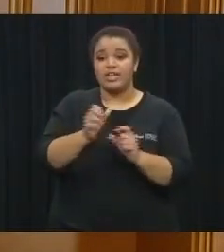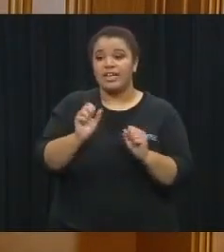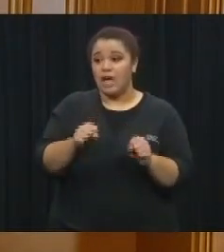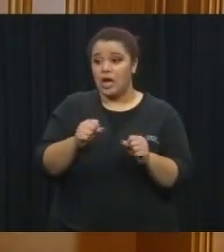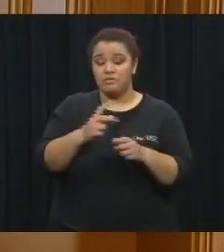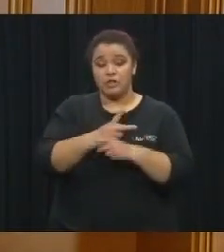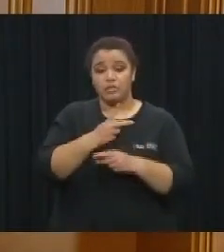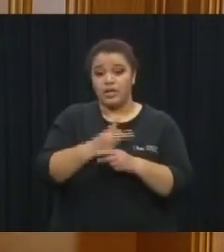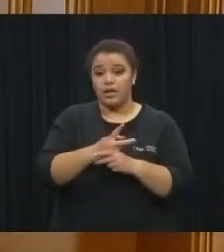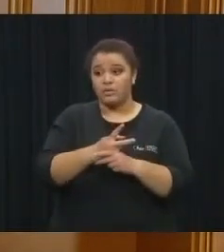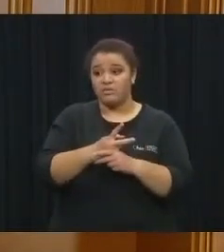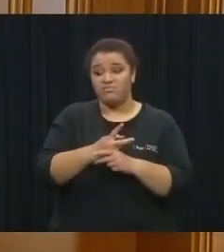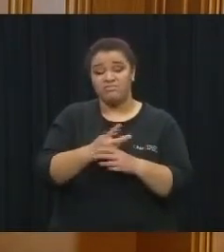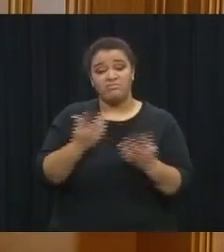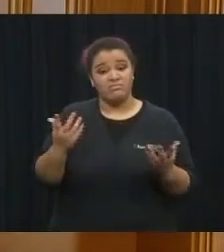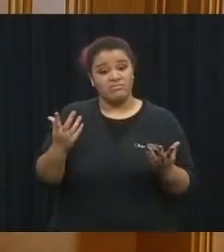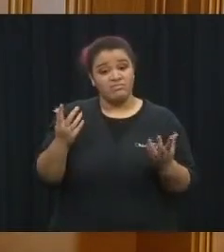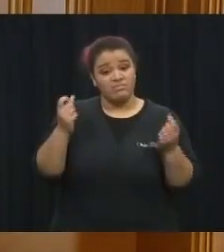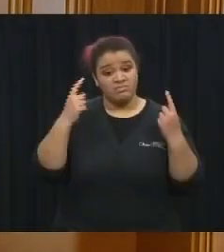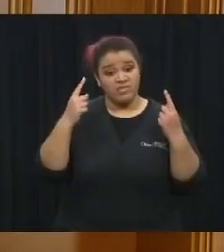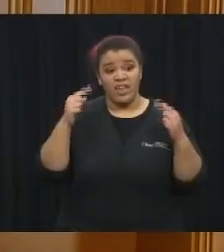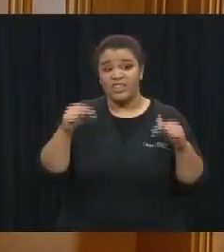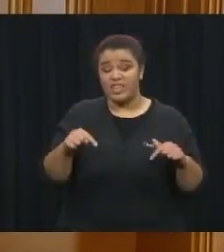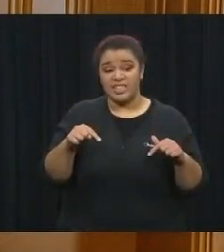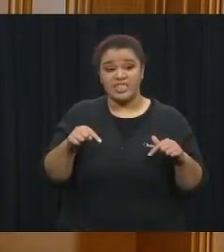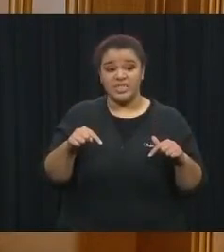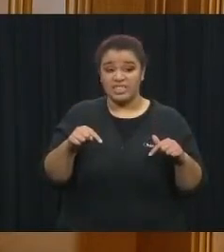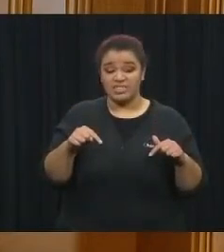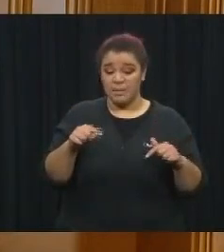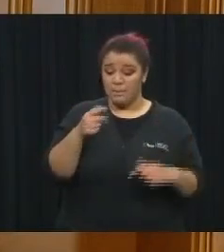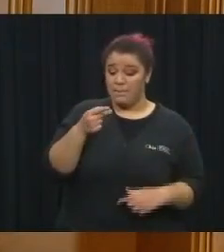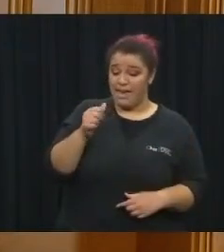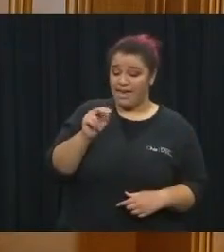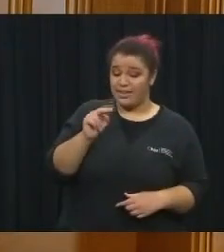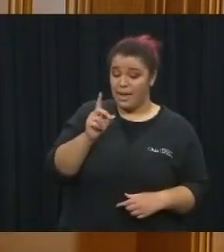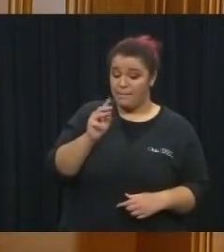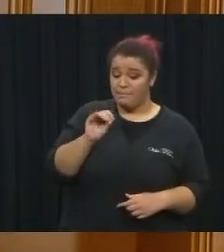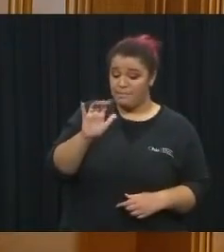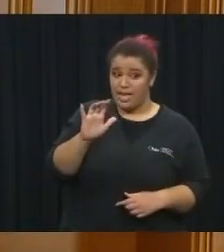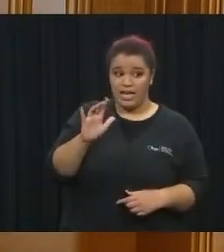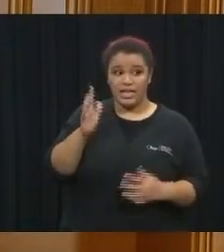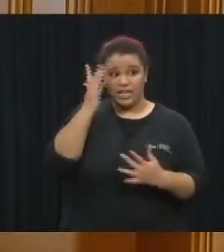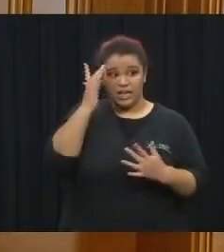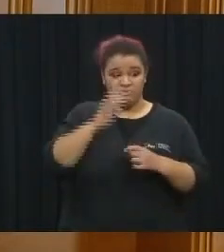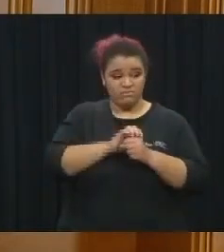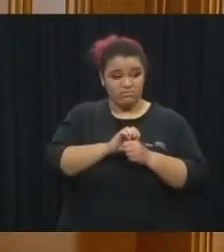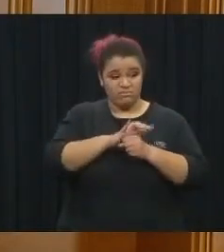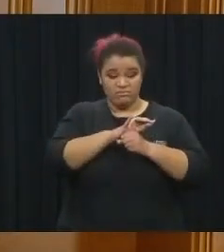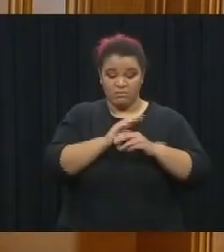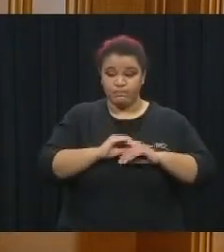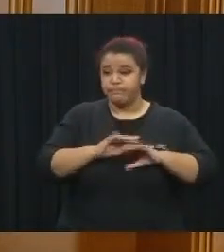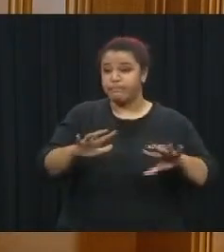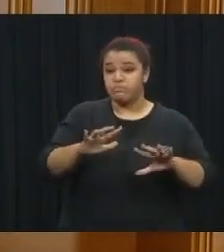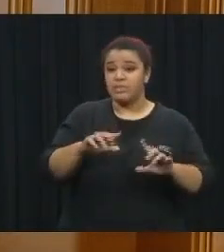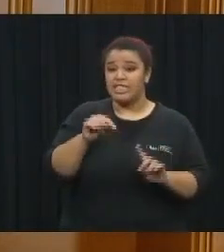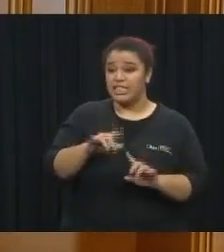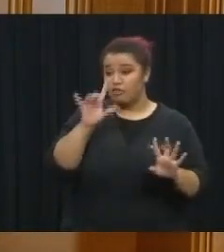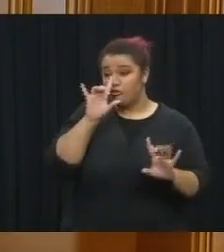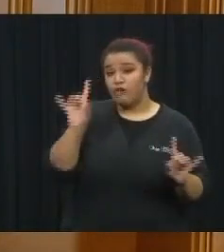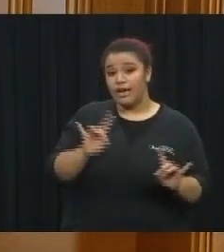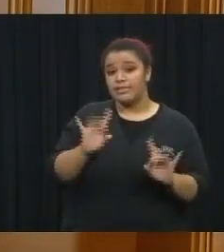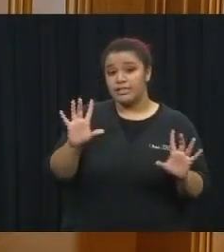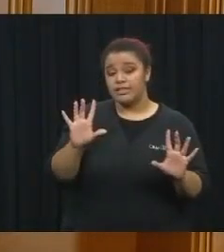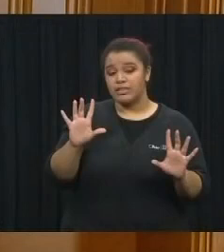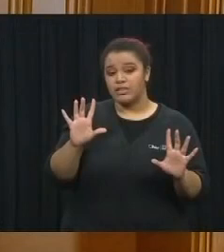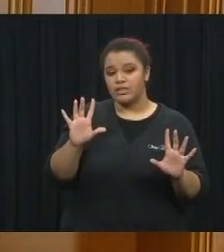it's a crisis, which means both sides have to give a little bit. We have to make sacrifices. And again, we would hope that the focus would